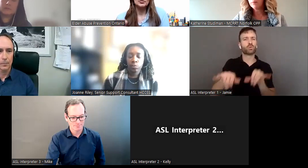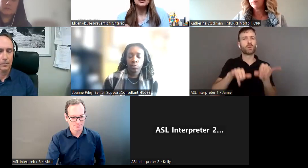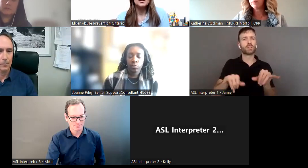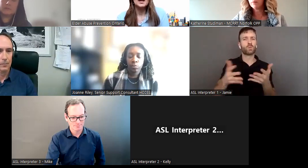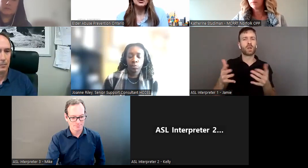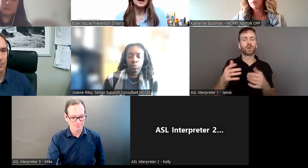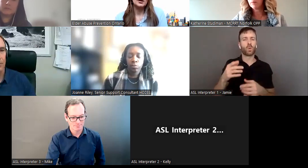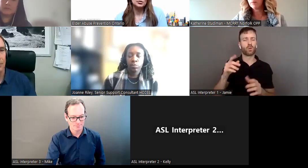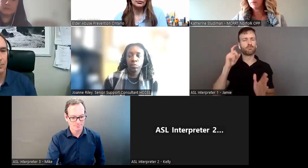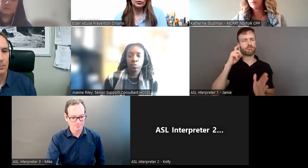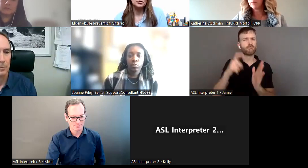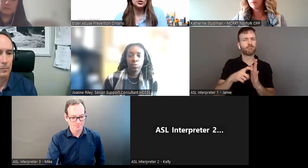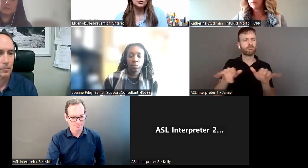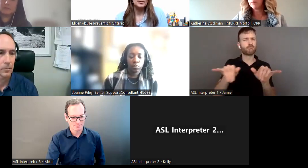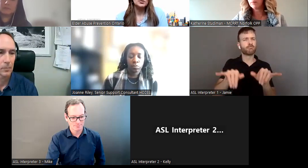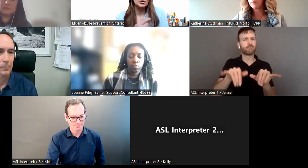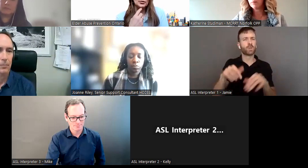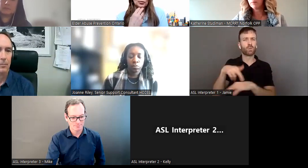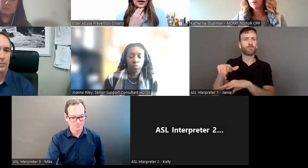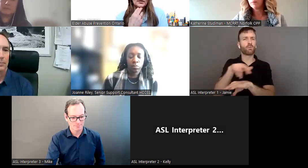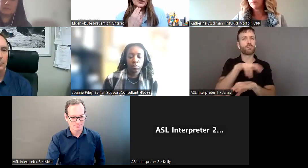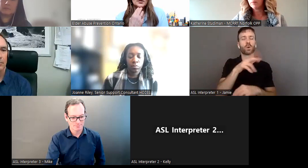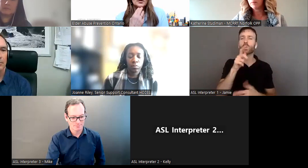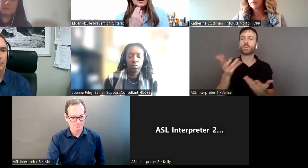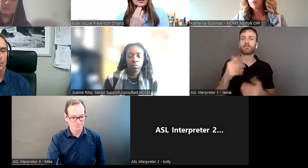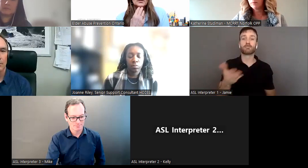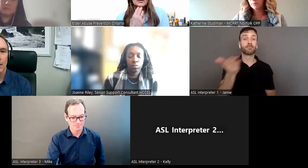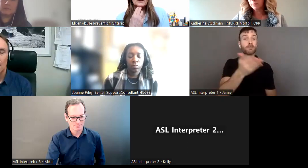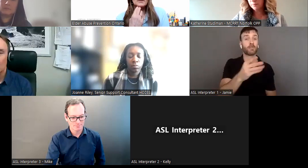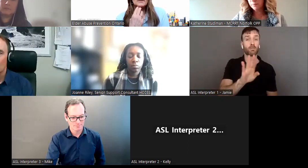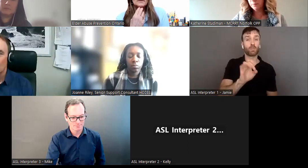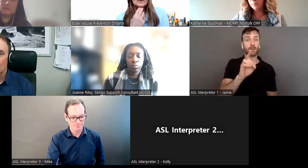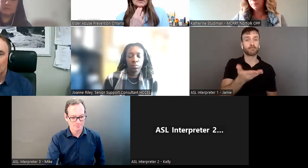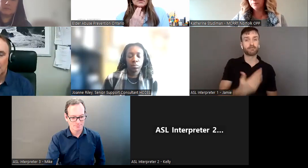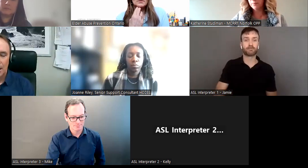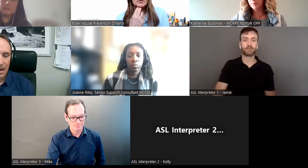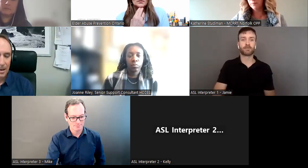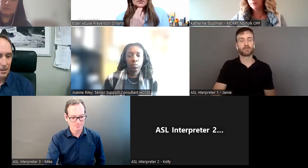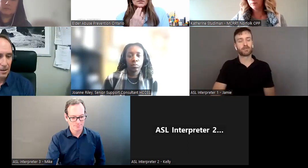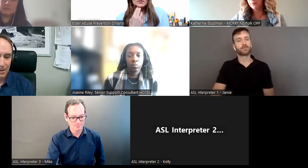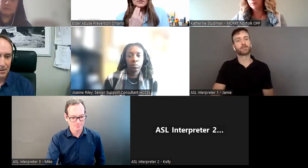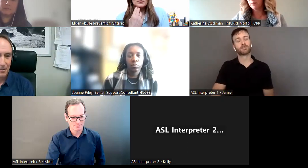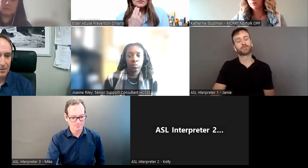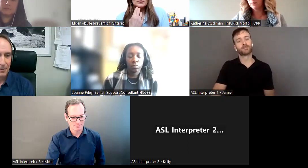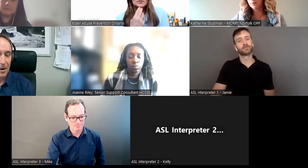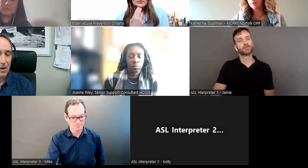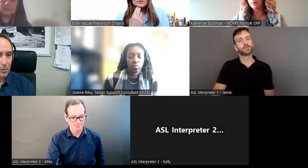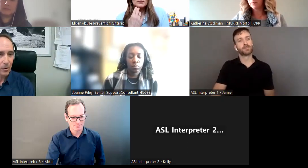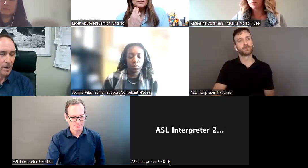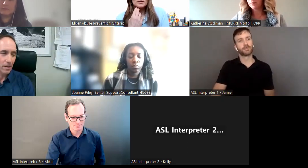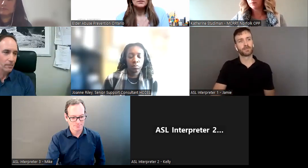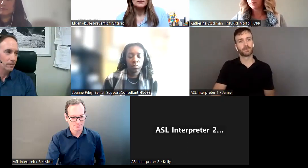areas or services that you're making those referrals to? Maybe I'll start with Brad. Yeah, for